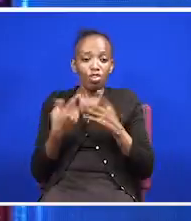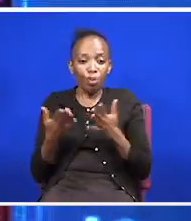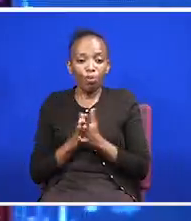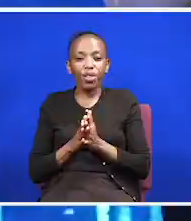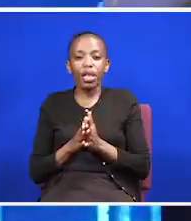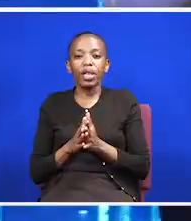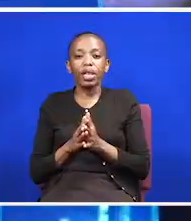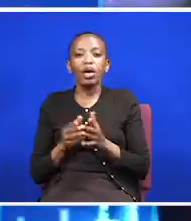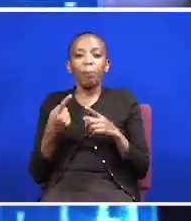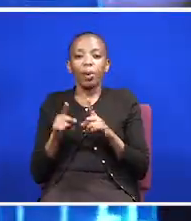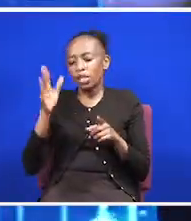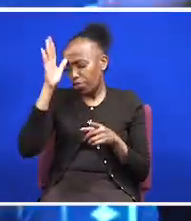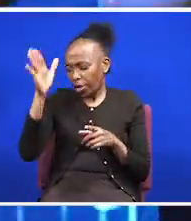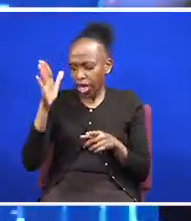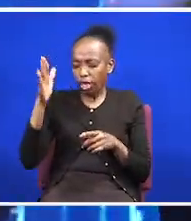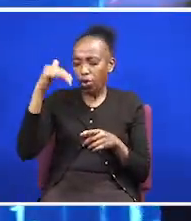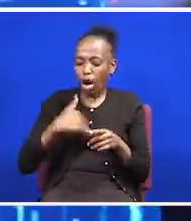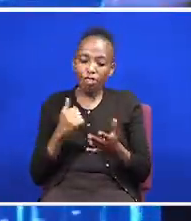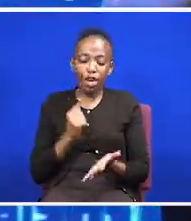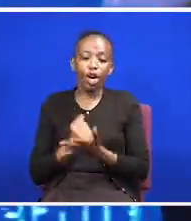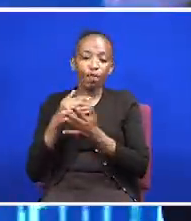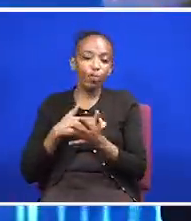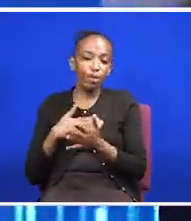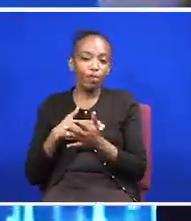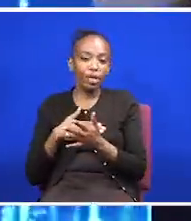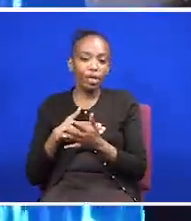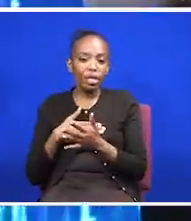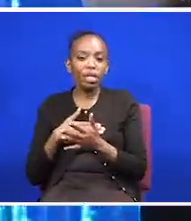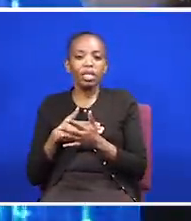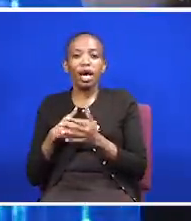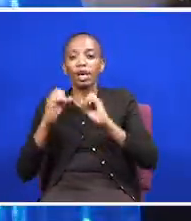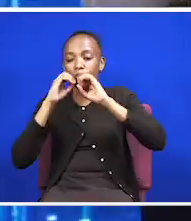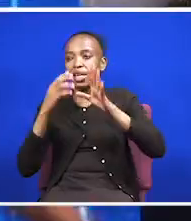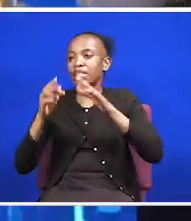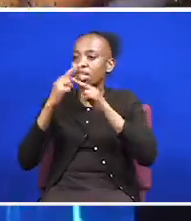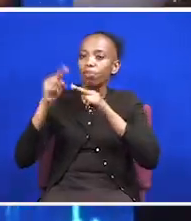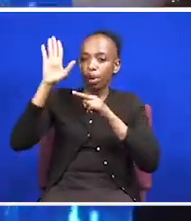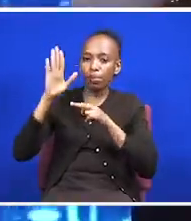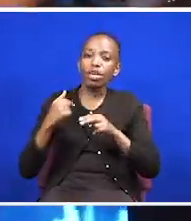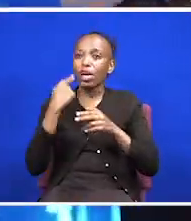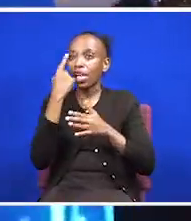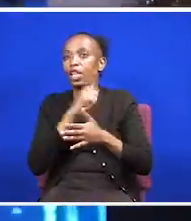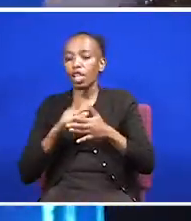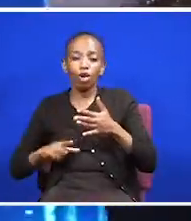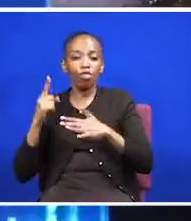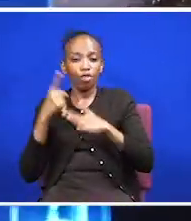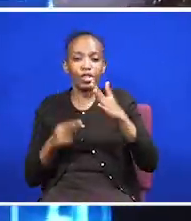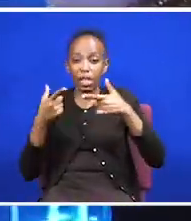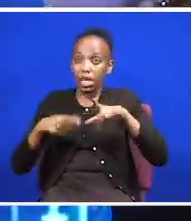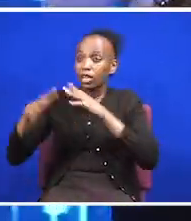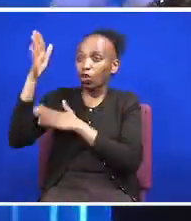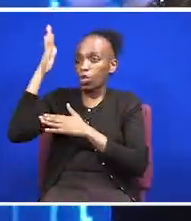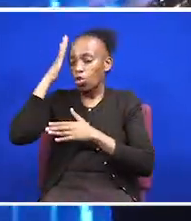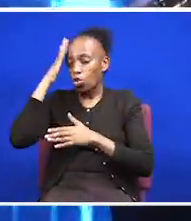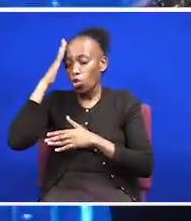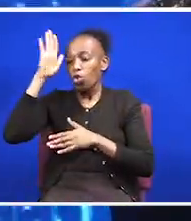would bring me down. But Father, you have helped me see this day. I bless your name. Oh, what are you thanking the Lord? Let him know that